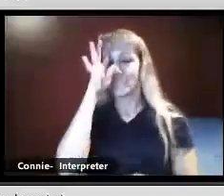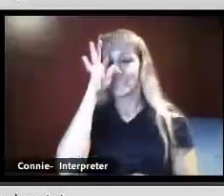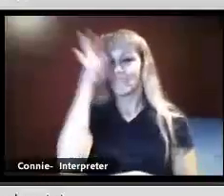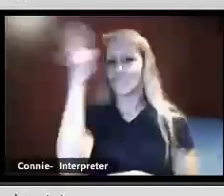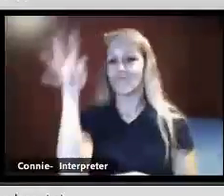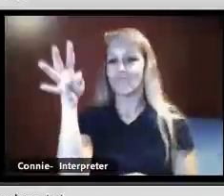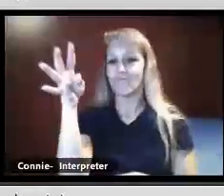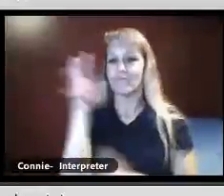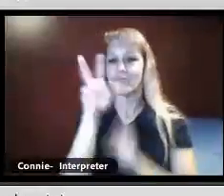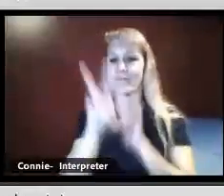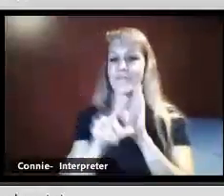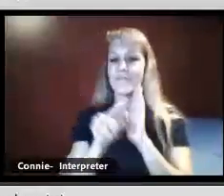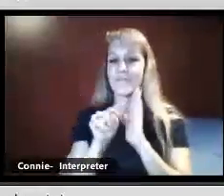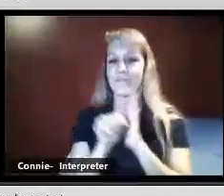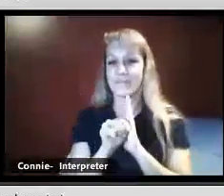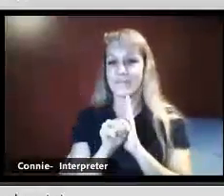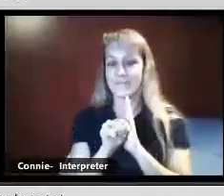video